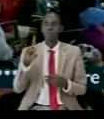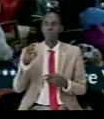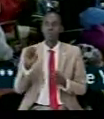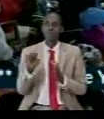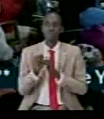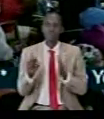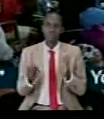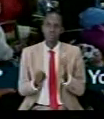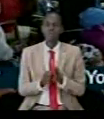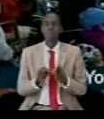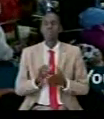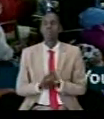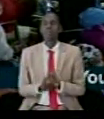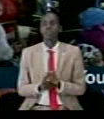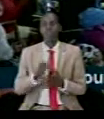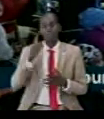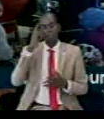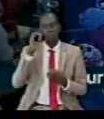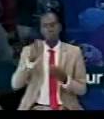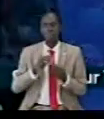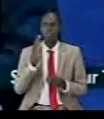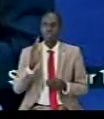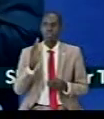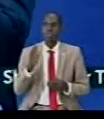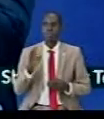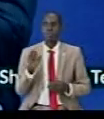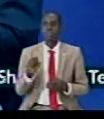Alpha Location Testimonies.